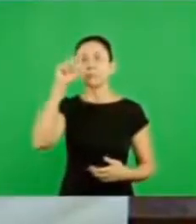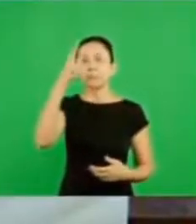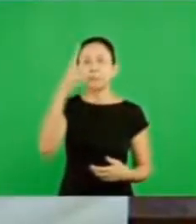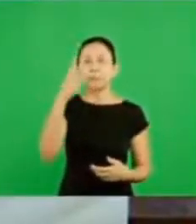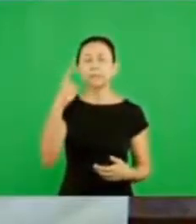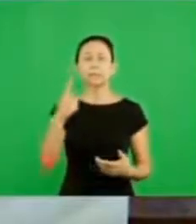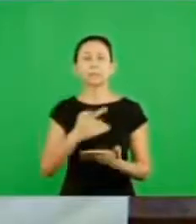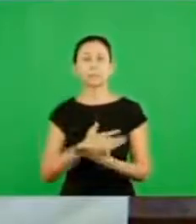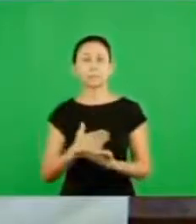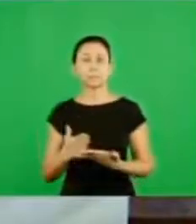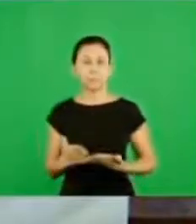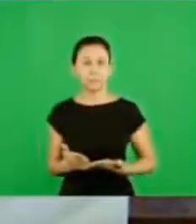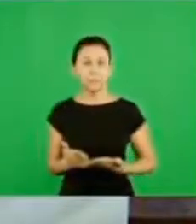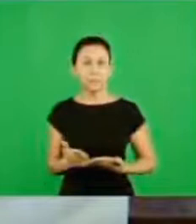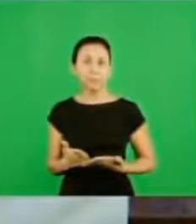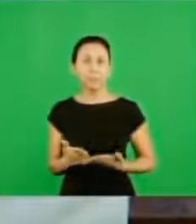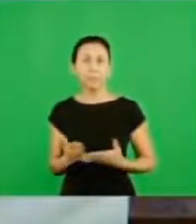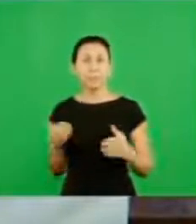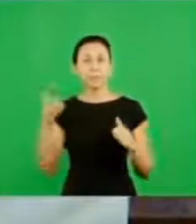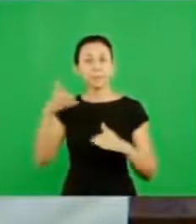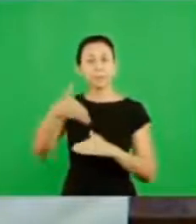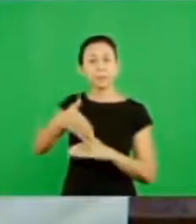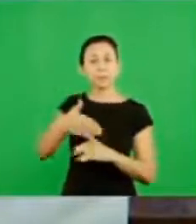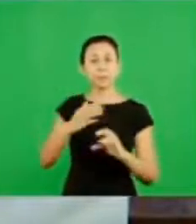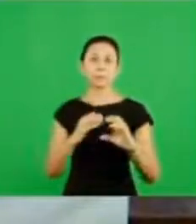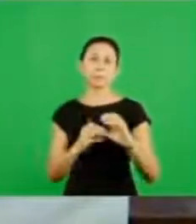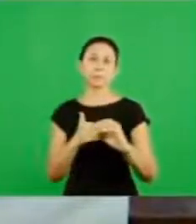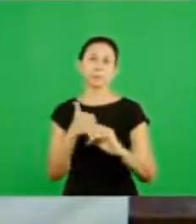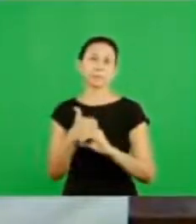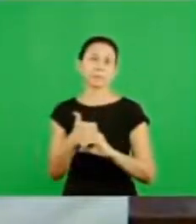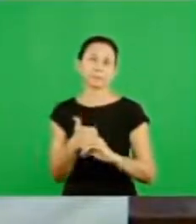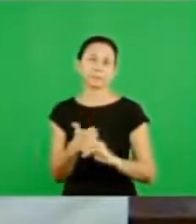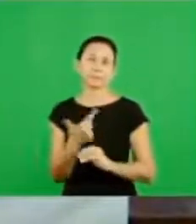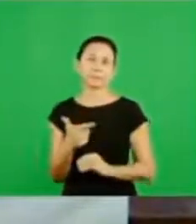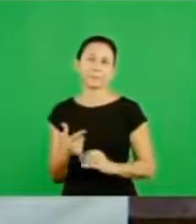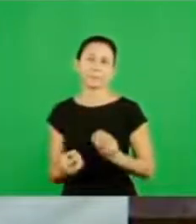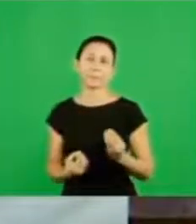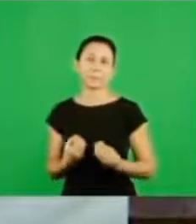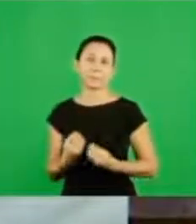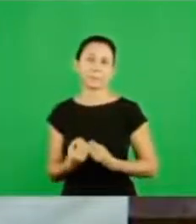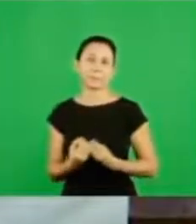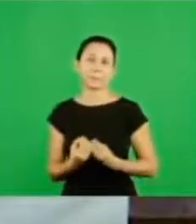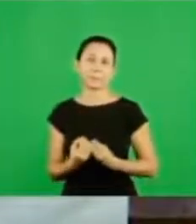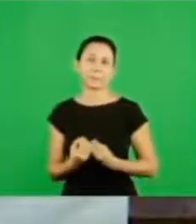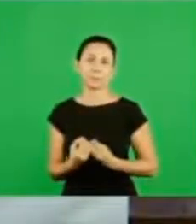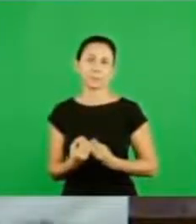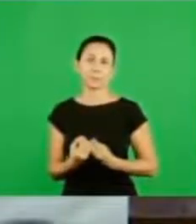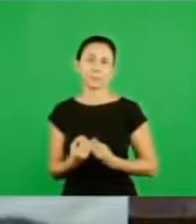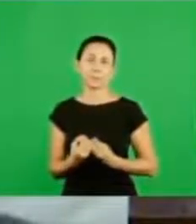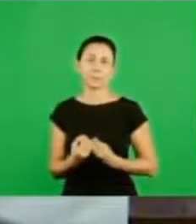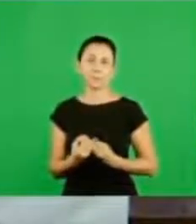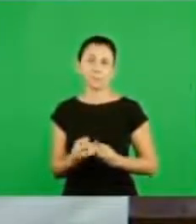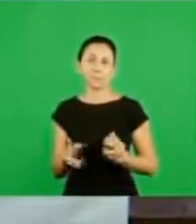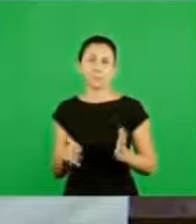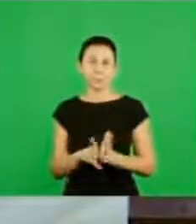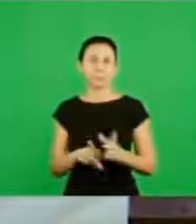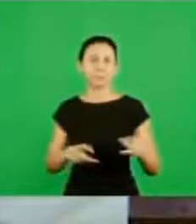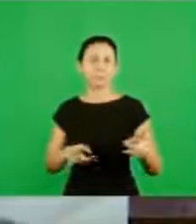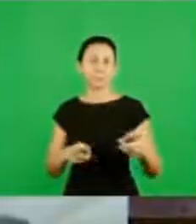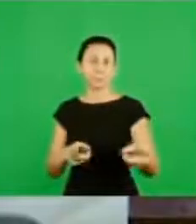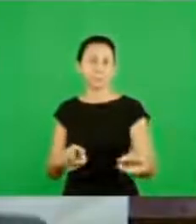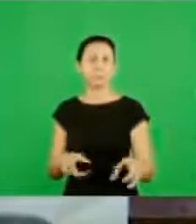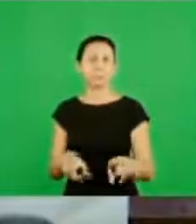of interests or of thoughts that entered the life of Christianity. There was no way to explain